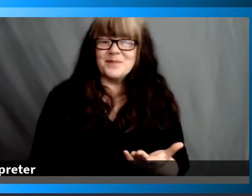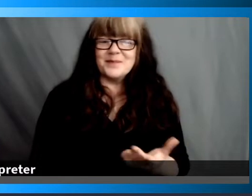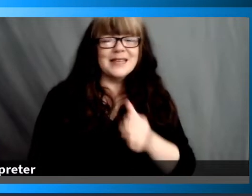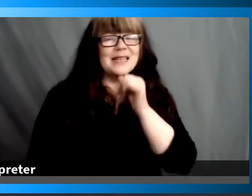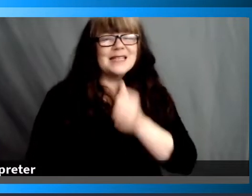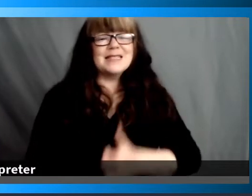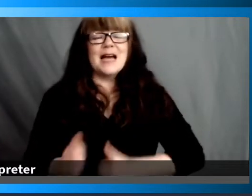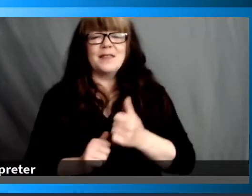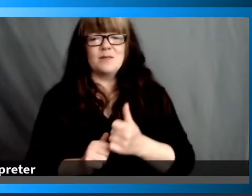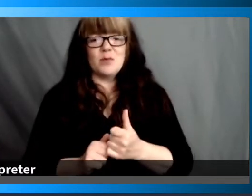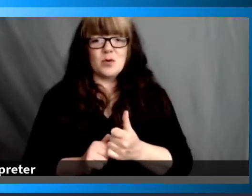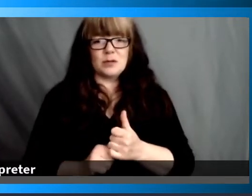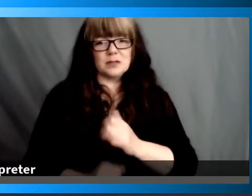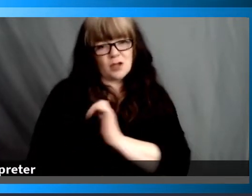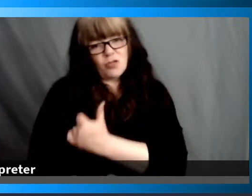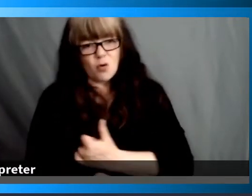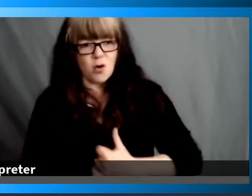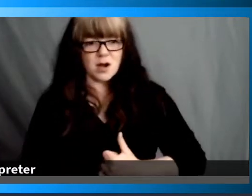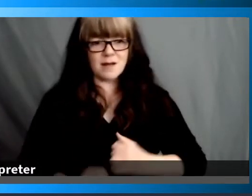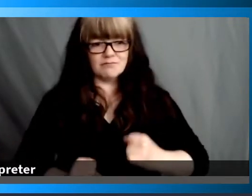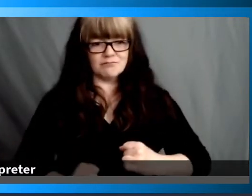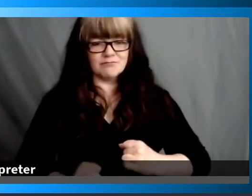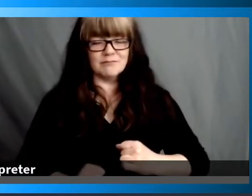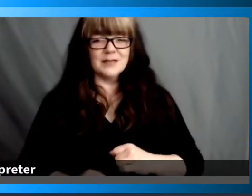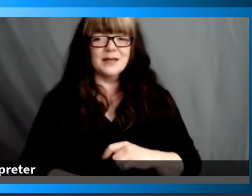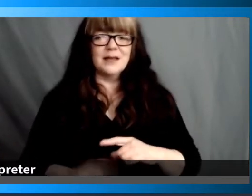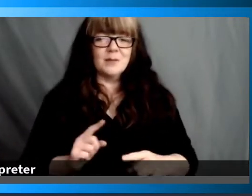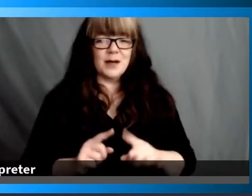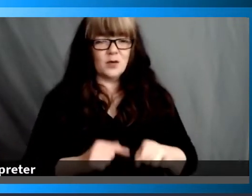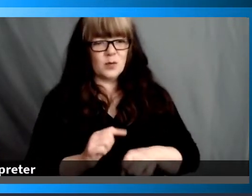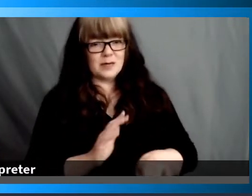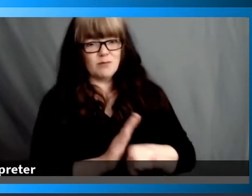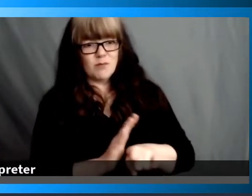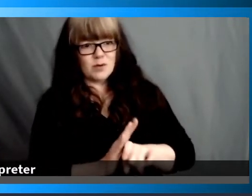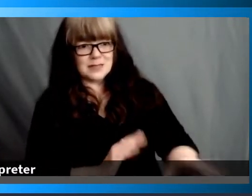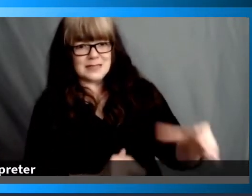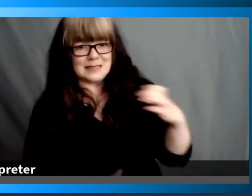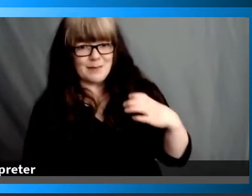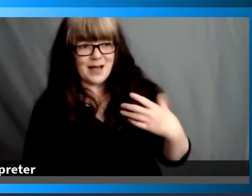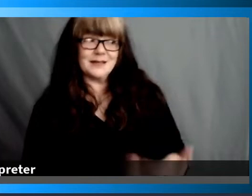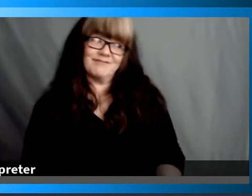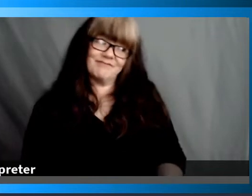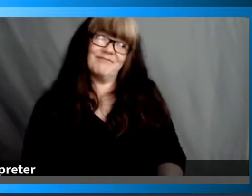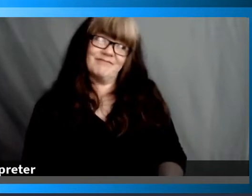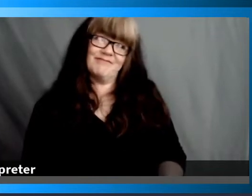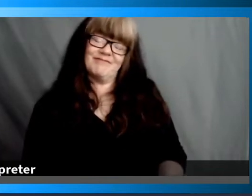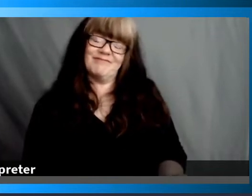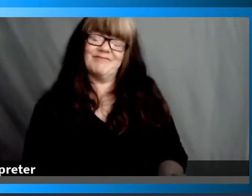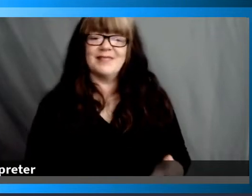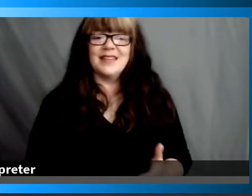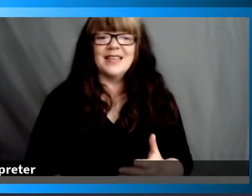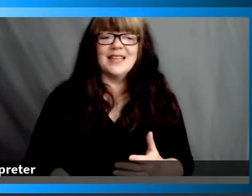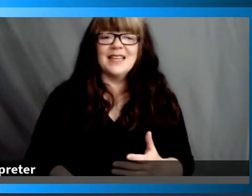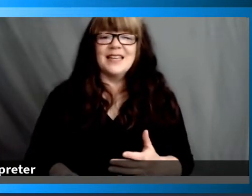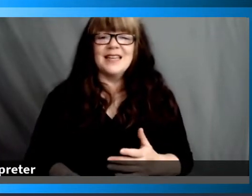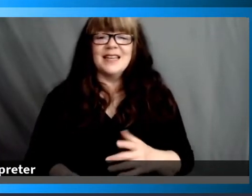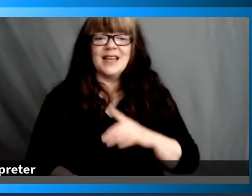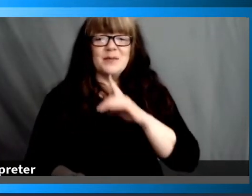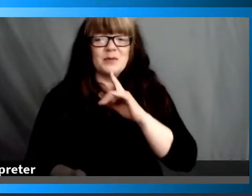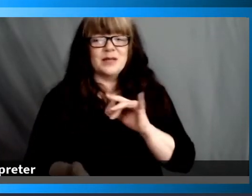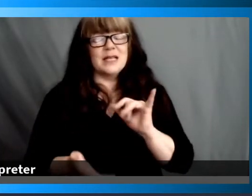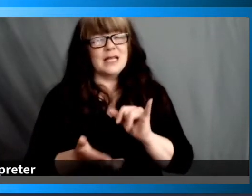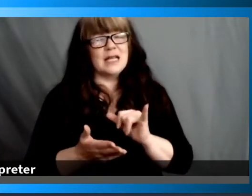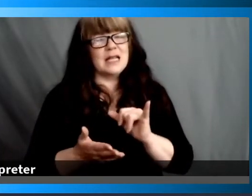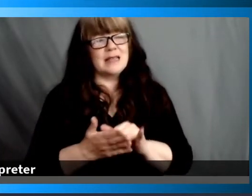most authoritative, but you saw hints of it when he like poisoned his boss, which is a very, he's willing to go very far to